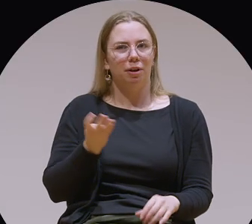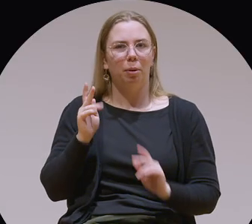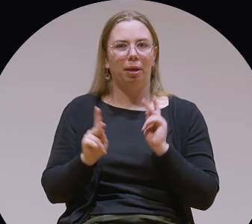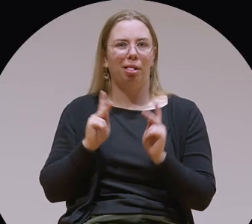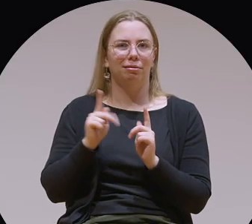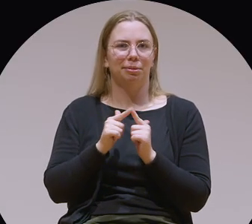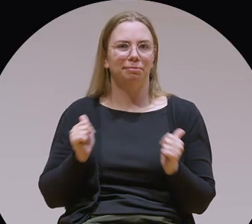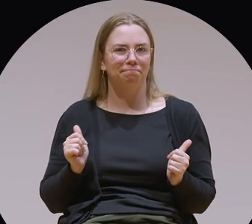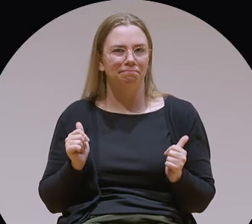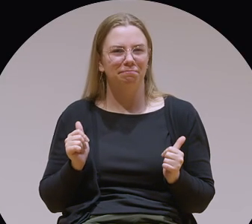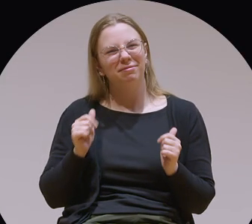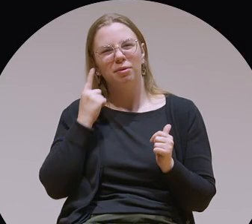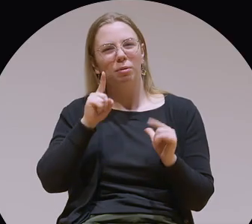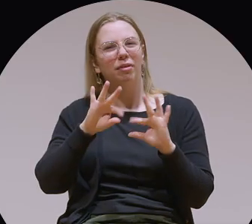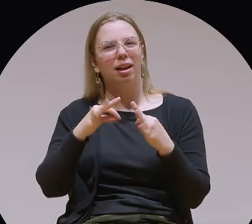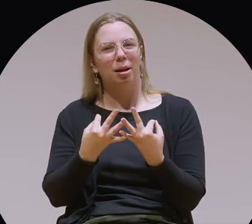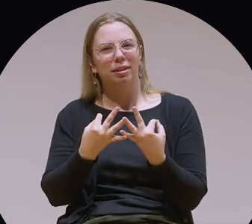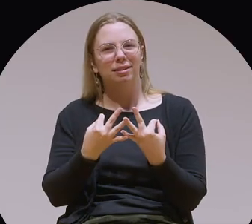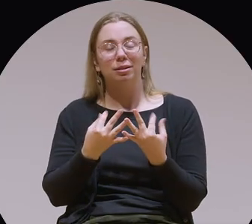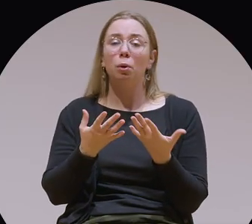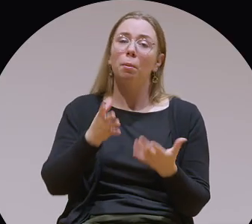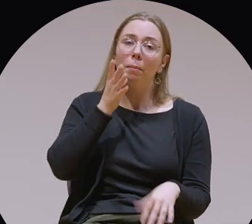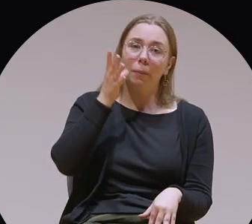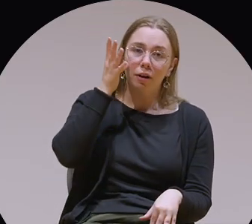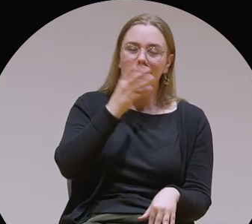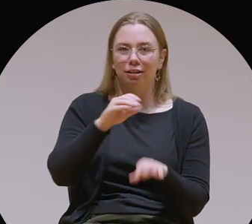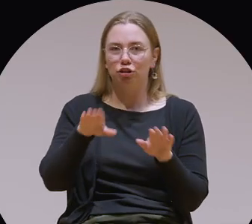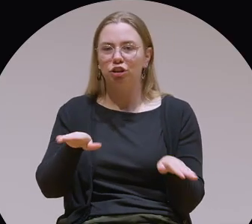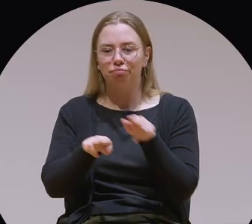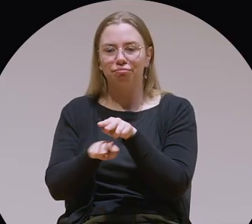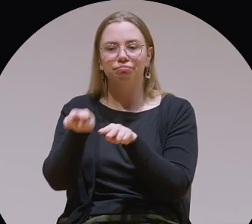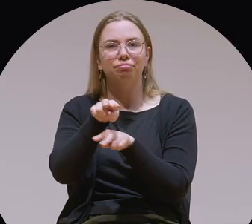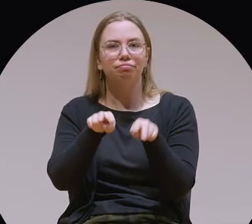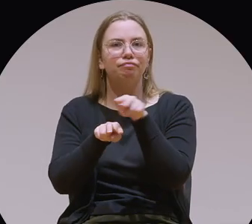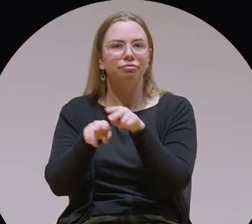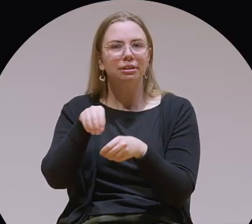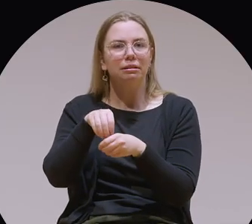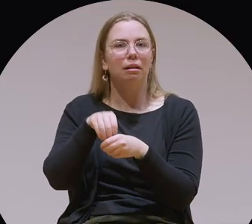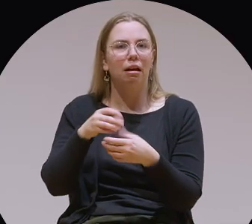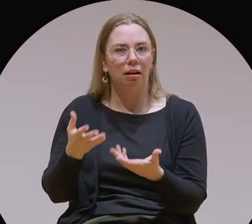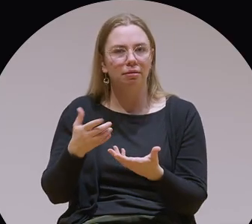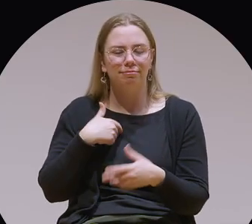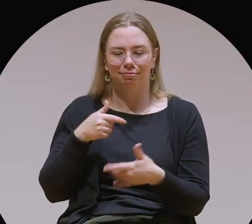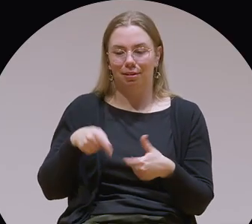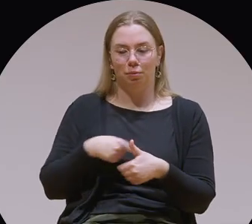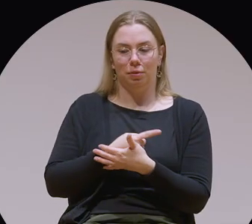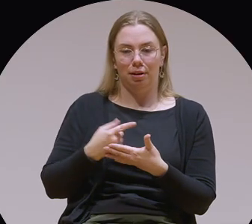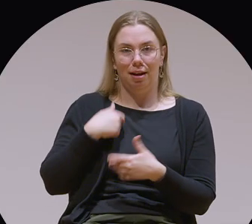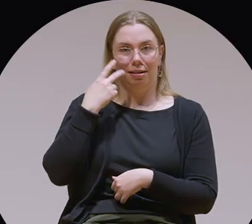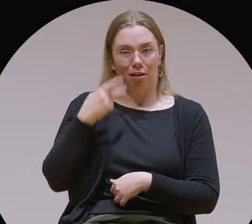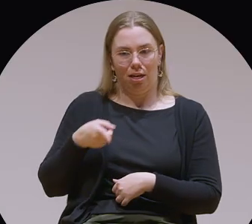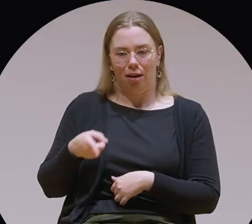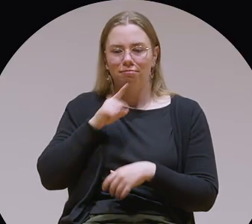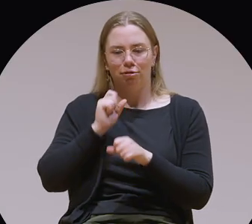family coffins. So you'll put in the parents and the kids as well. And I saw a sarcophagus in the Met this week that actually has a floor